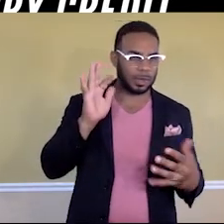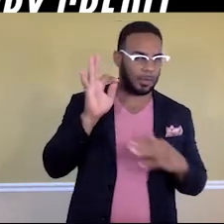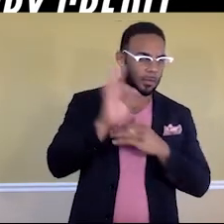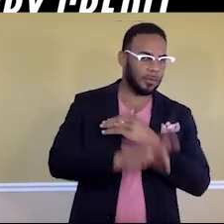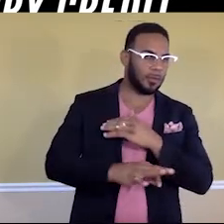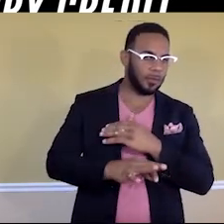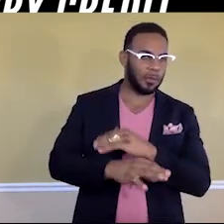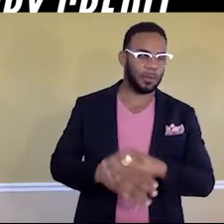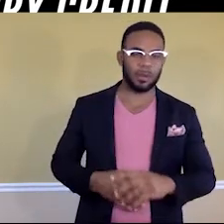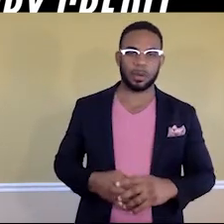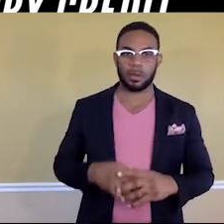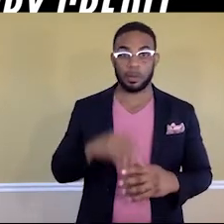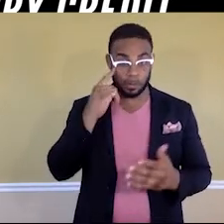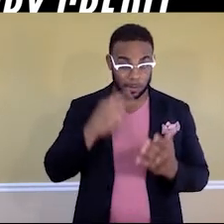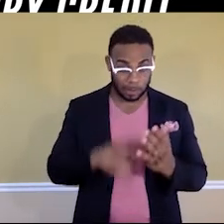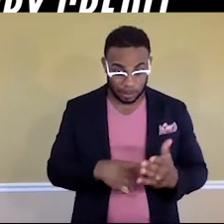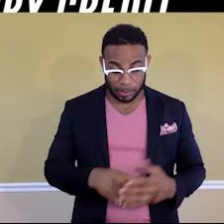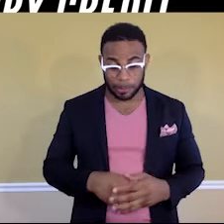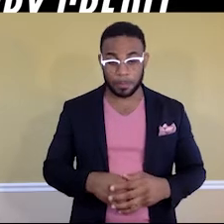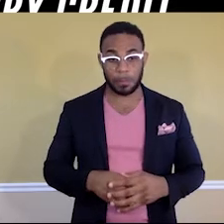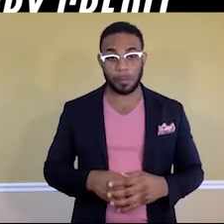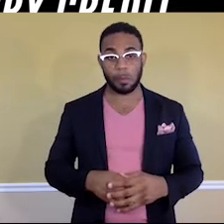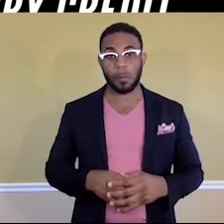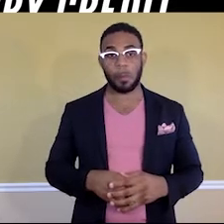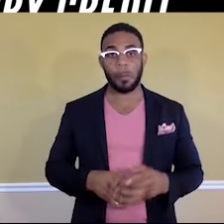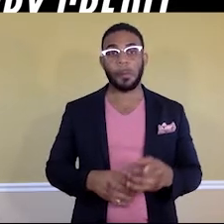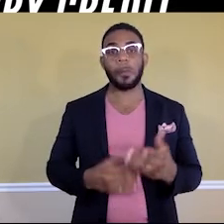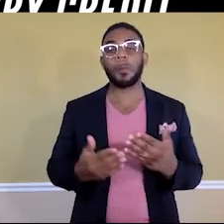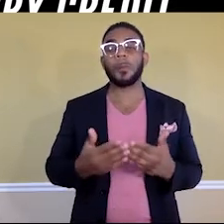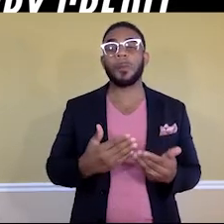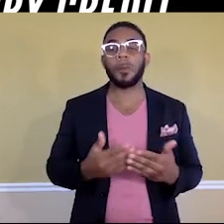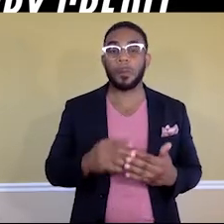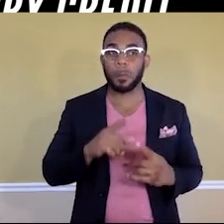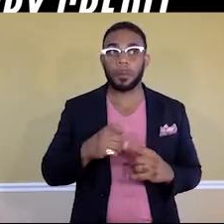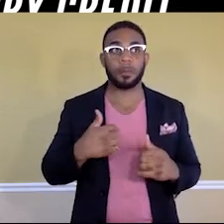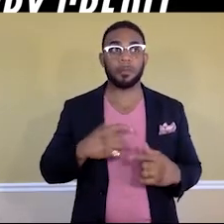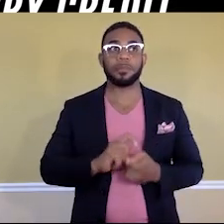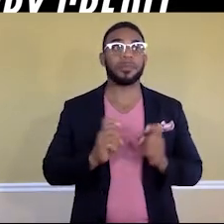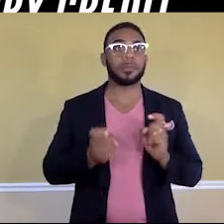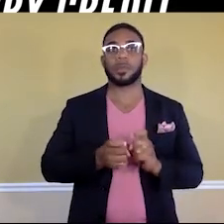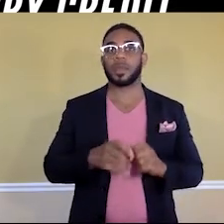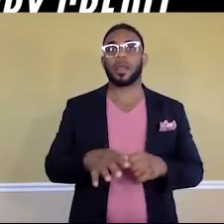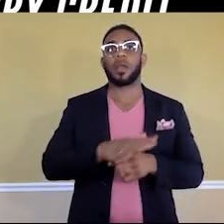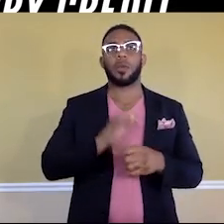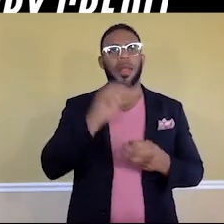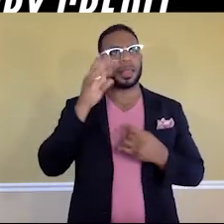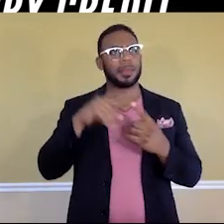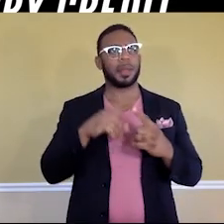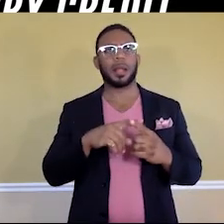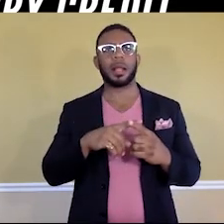foreign, for example. And even when we change realms and we think about like the online